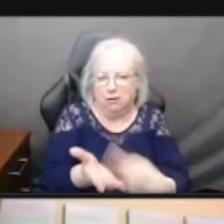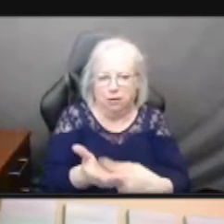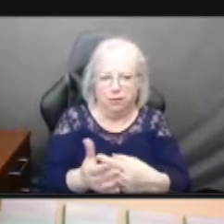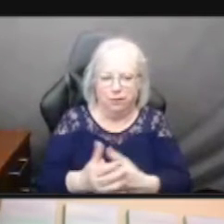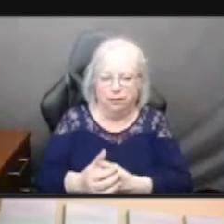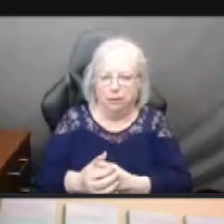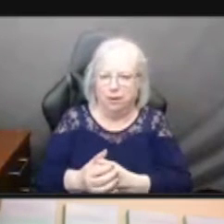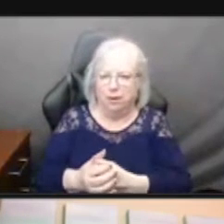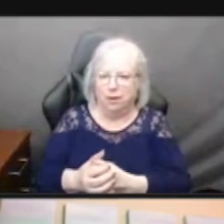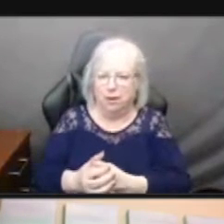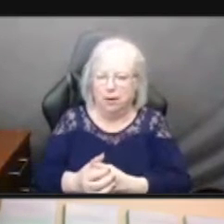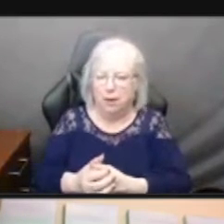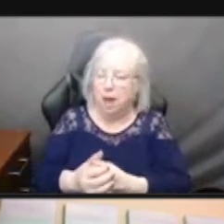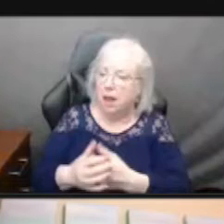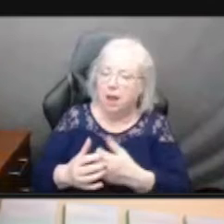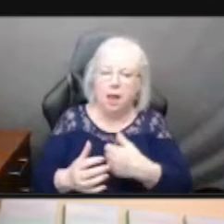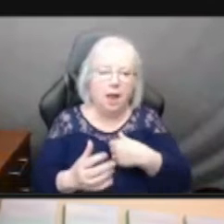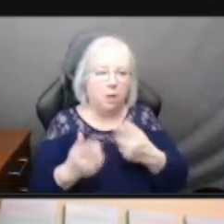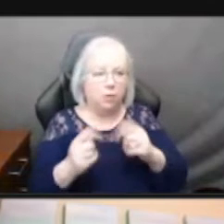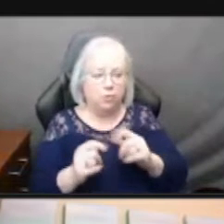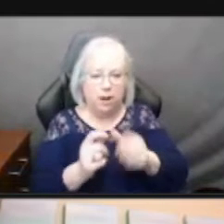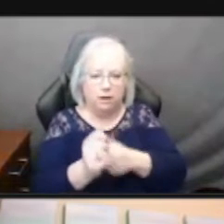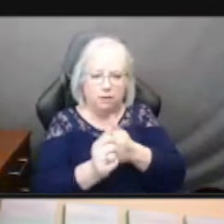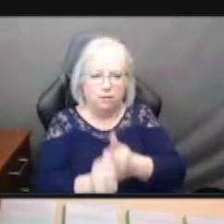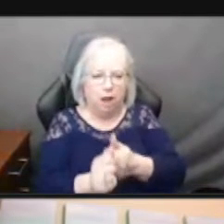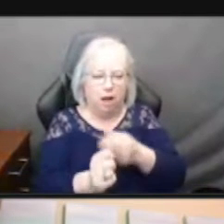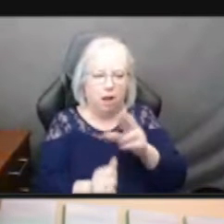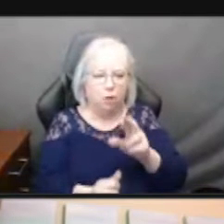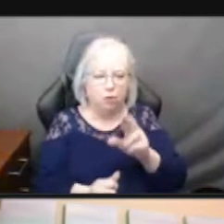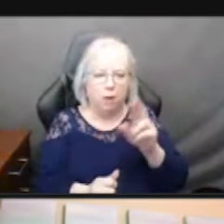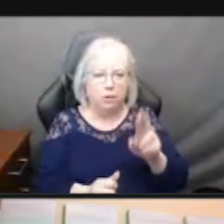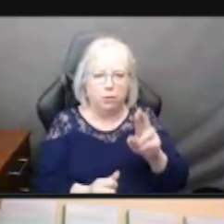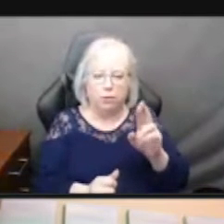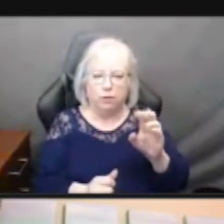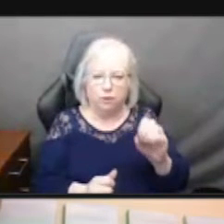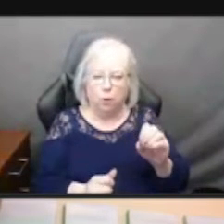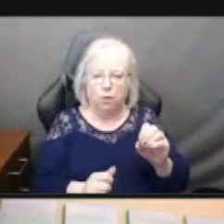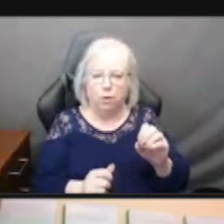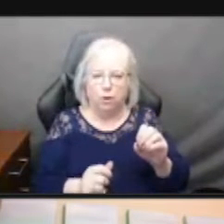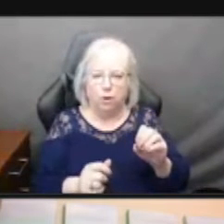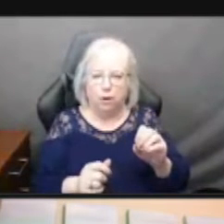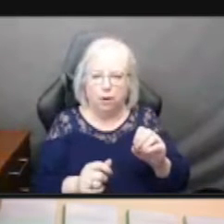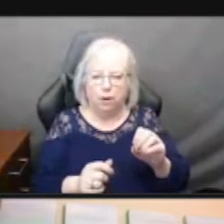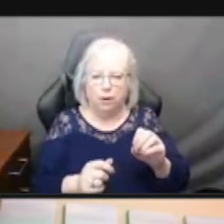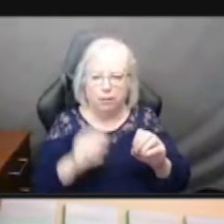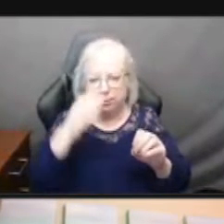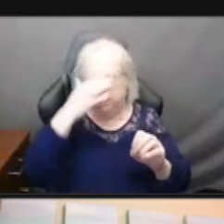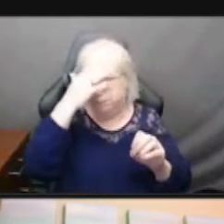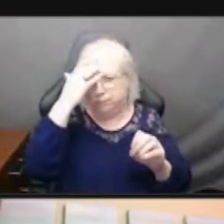Adcock? I was trying to follow Robert's Rules of Order, which is what the board has adopted to follow.